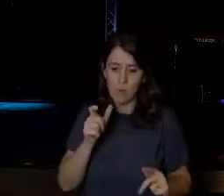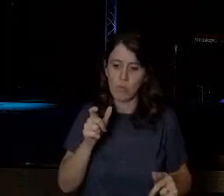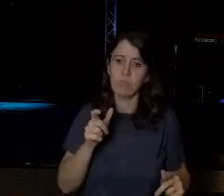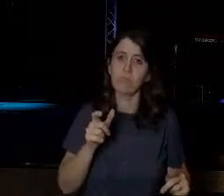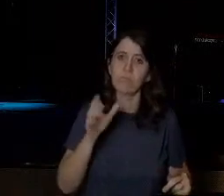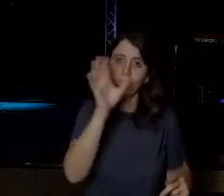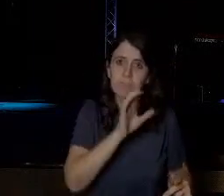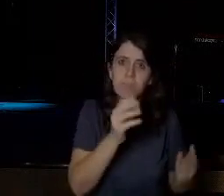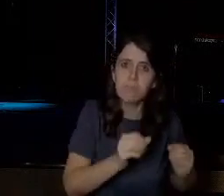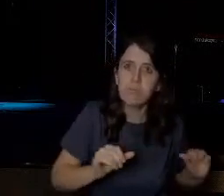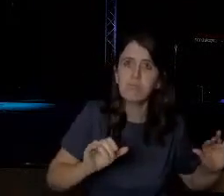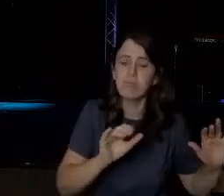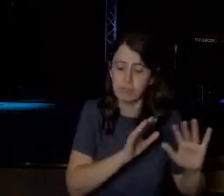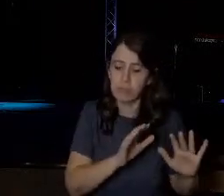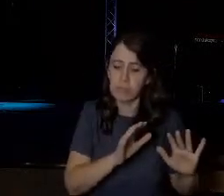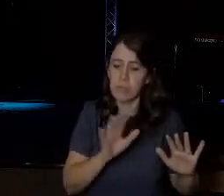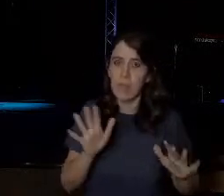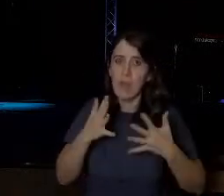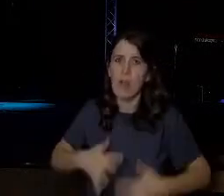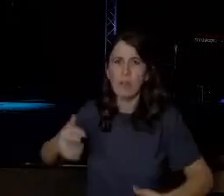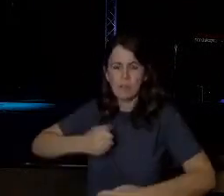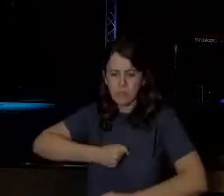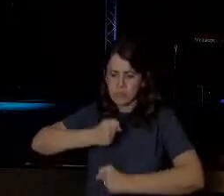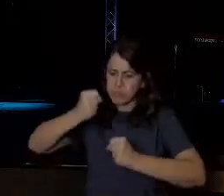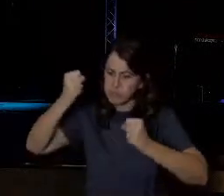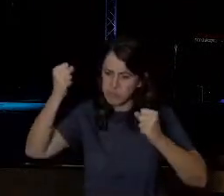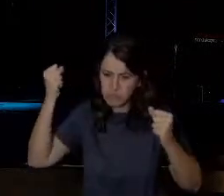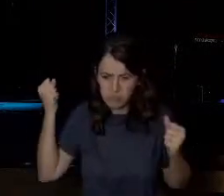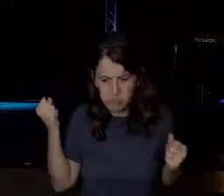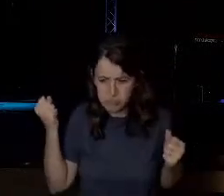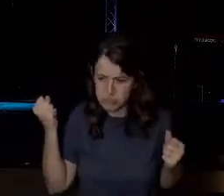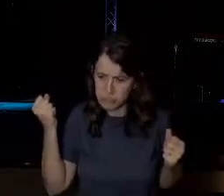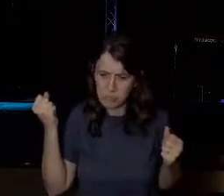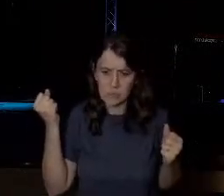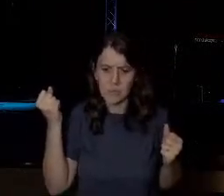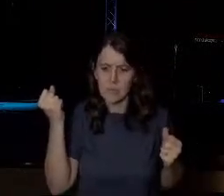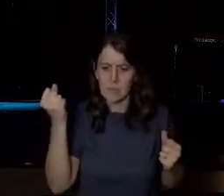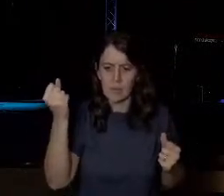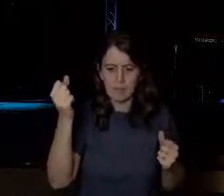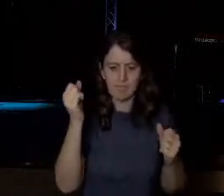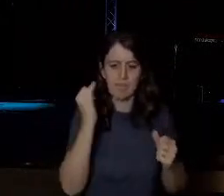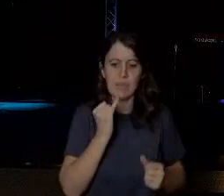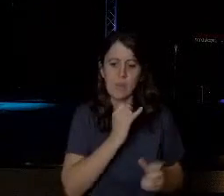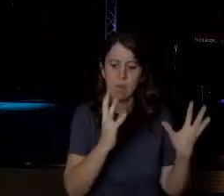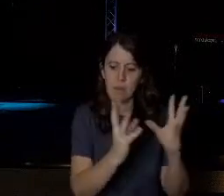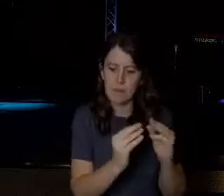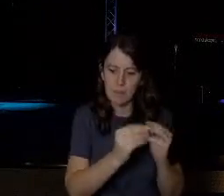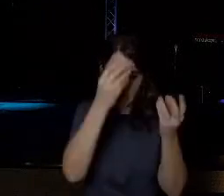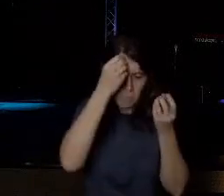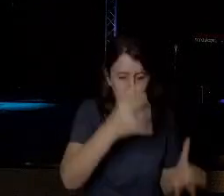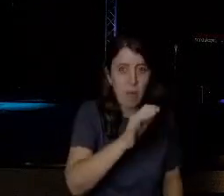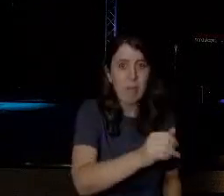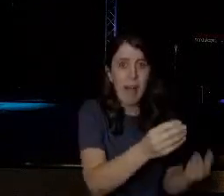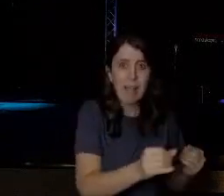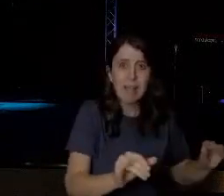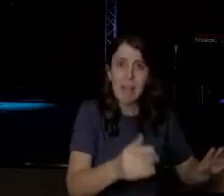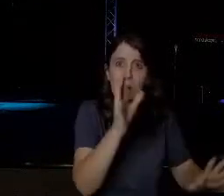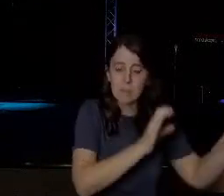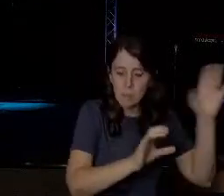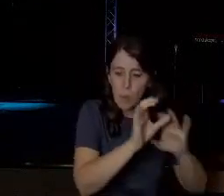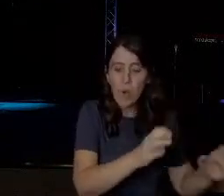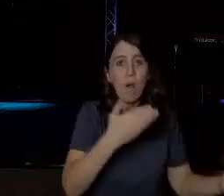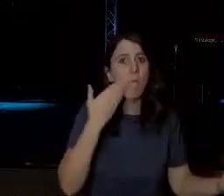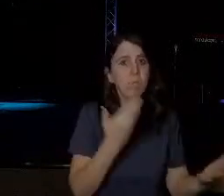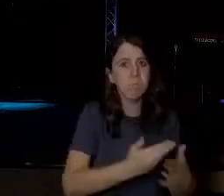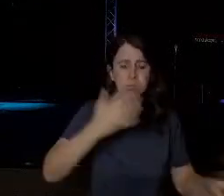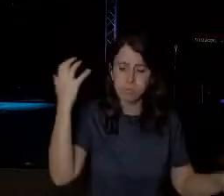clothes and said to the entire Israelite assembly, the land we passed through and explored is exceedingly good. If the Lord is pleased